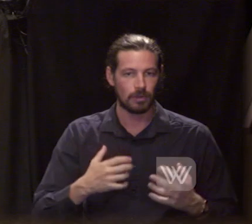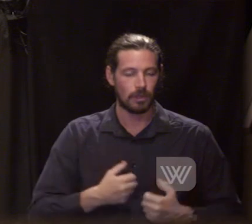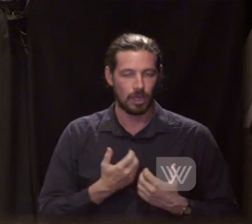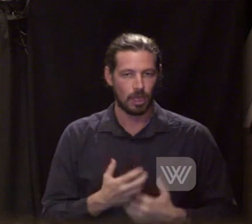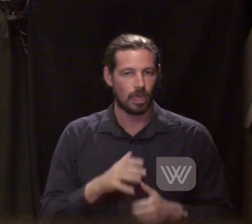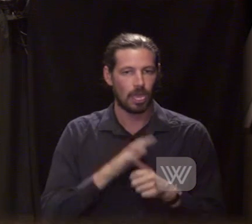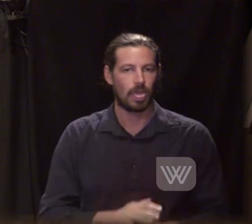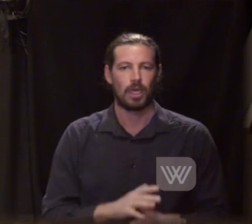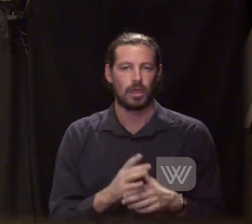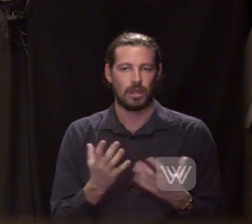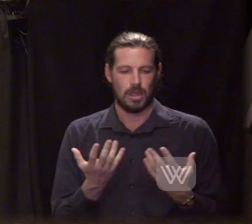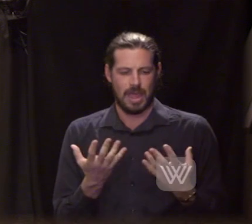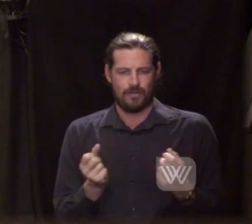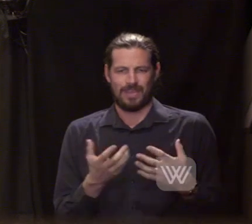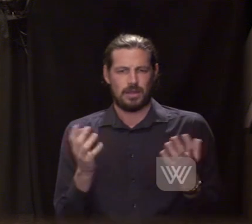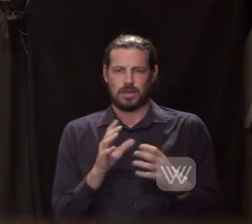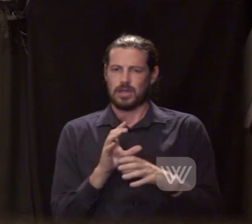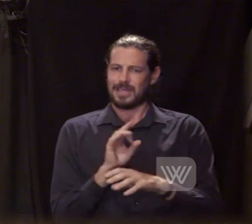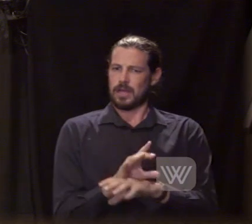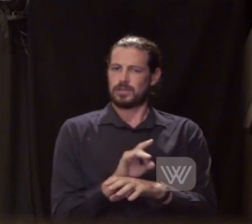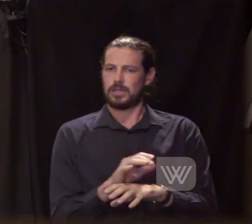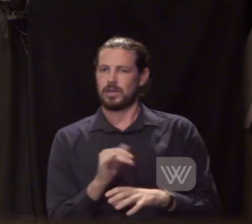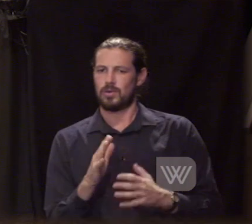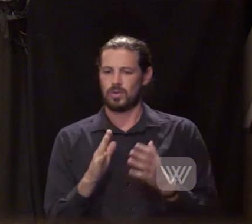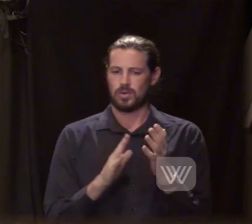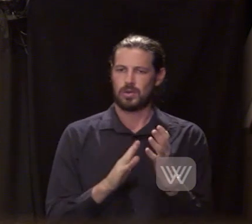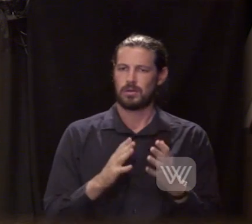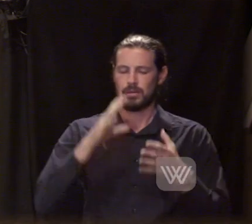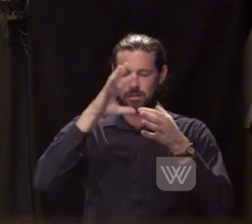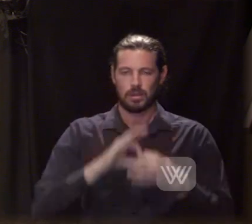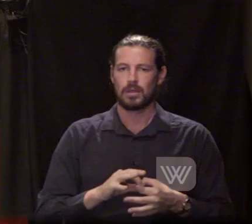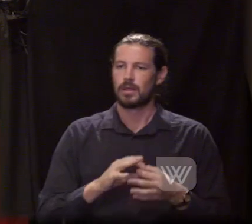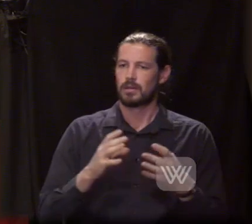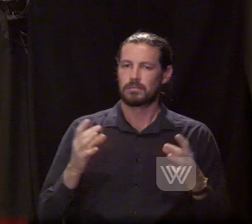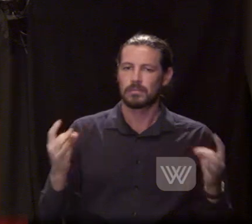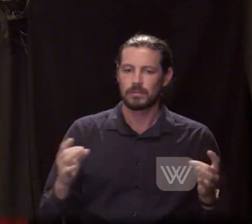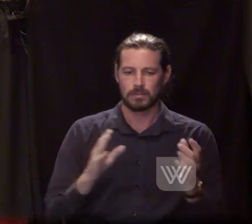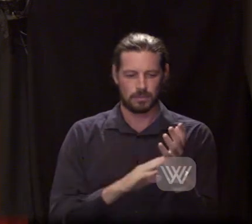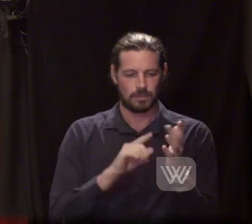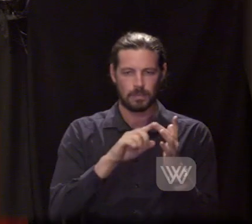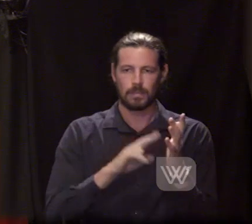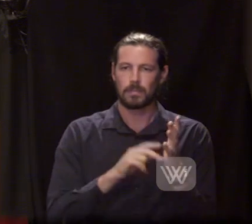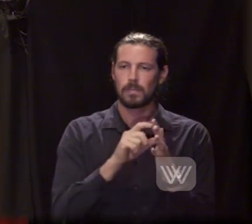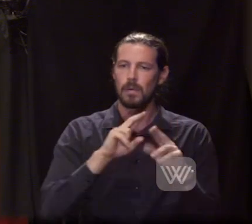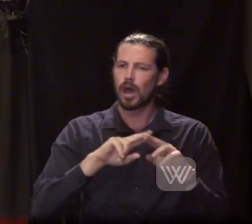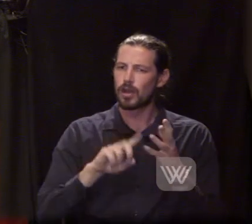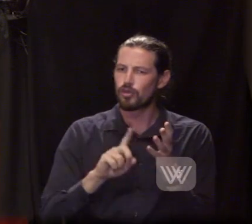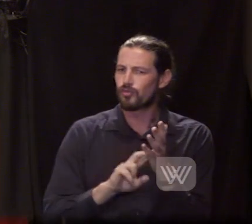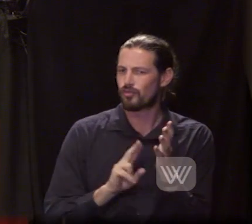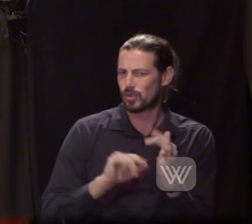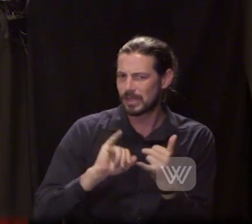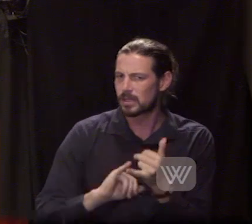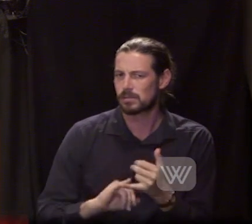that you had to use, or mindfulness or meditation or anything like that you were using? Yeah, we had a couple of the research